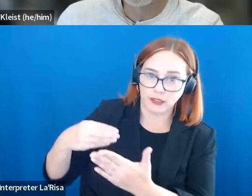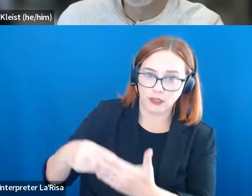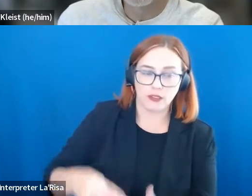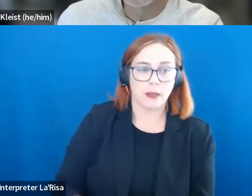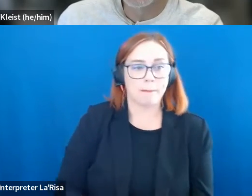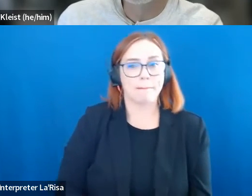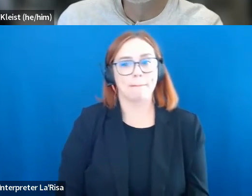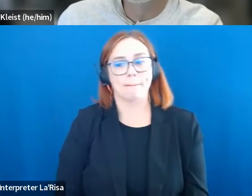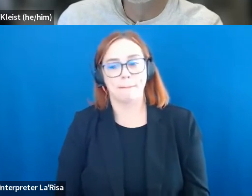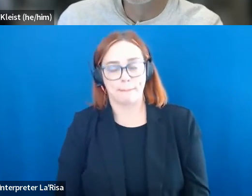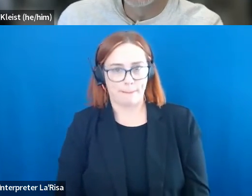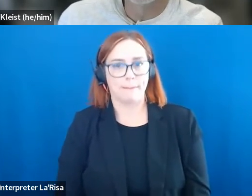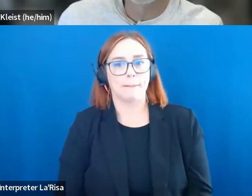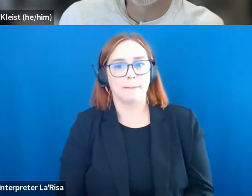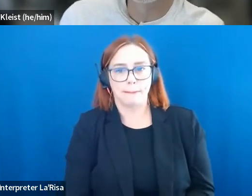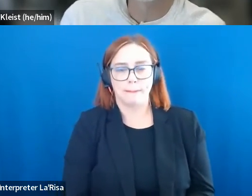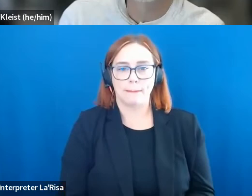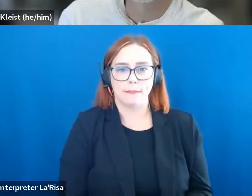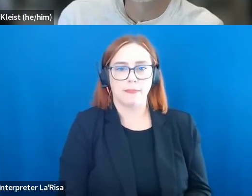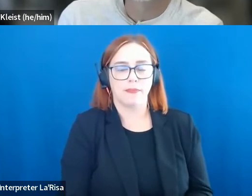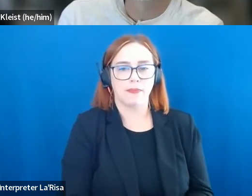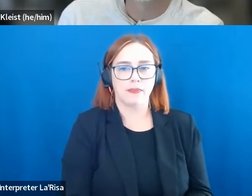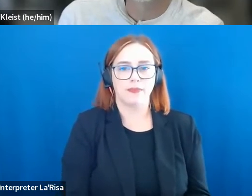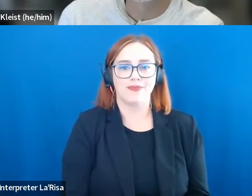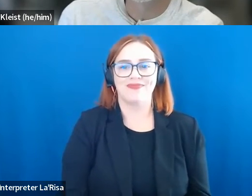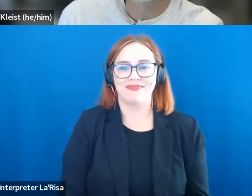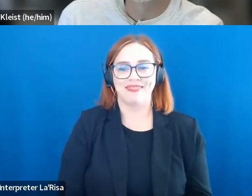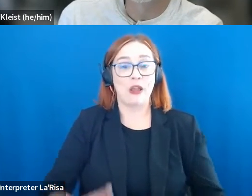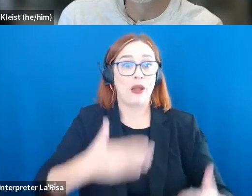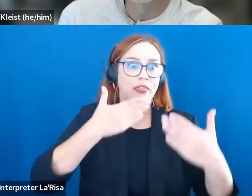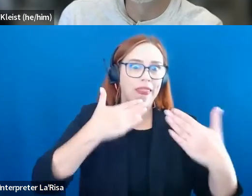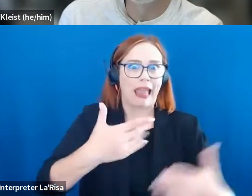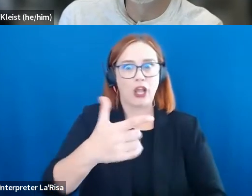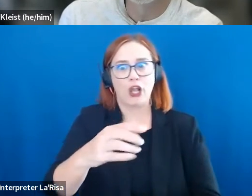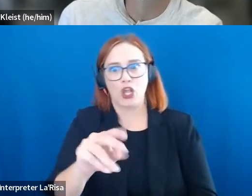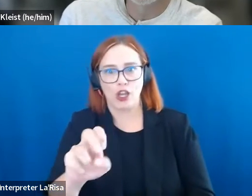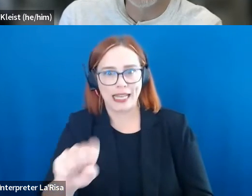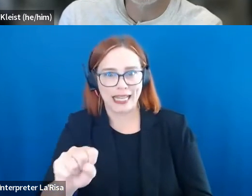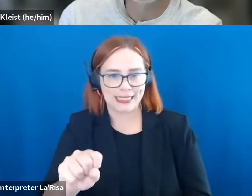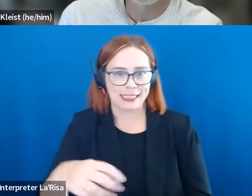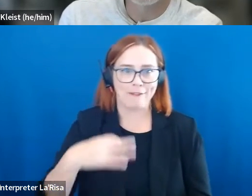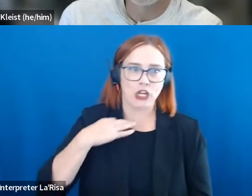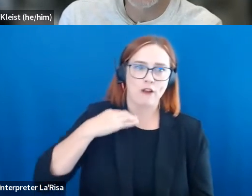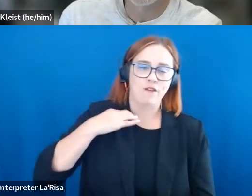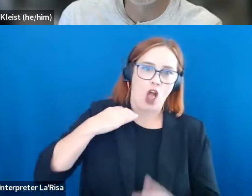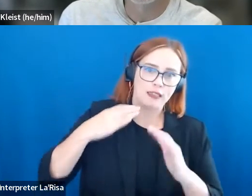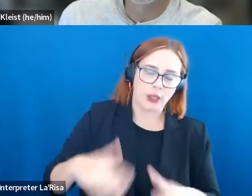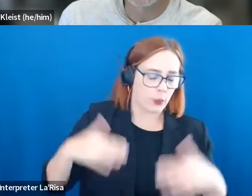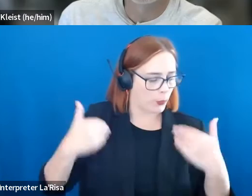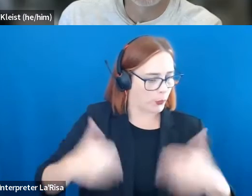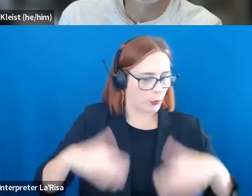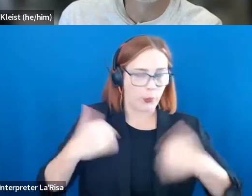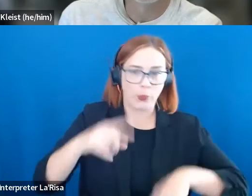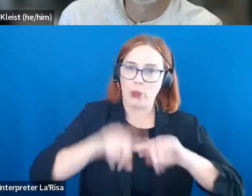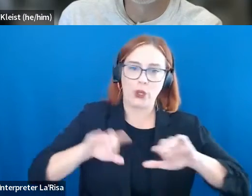So that, yeah, I was going to just say a simple thank goodness for volunteers. Marvelous. Yeah. Couldn't do it without you.